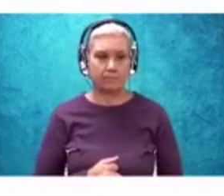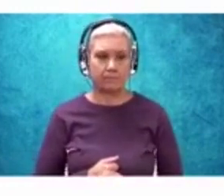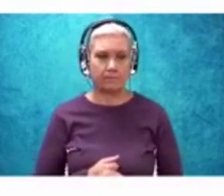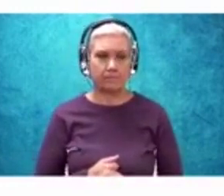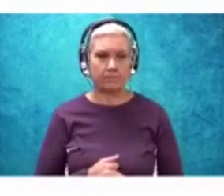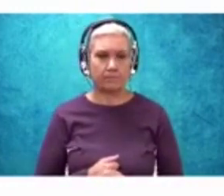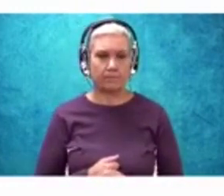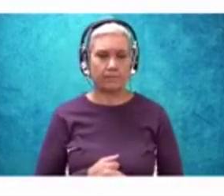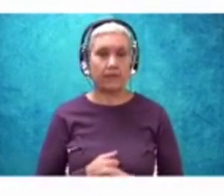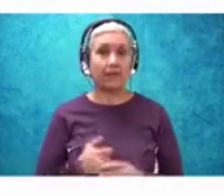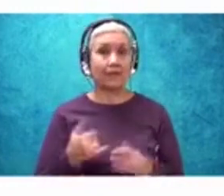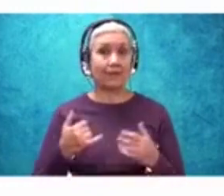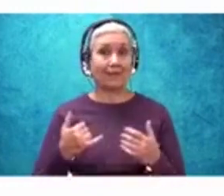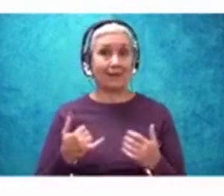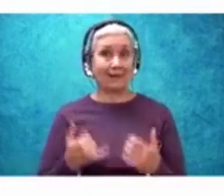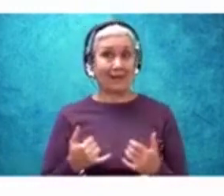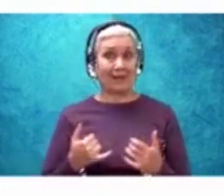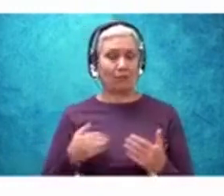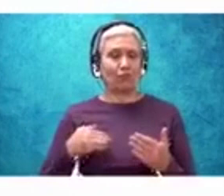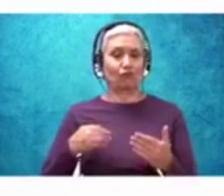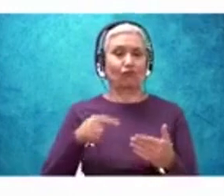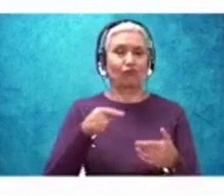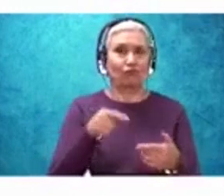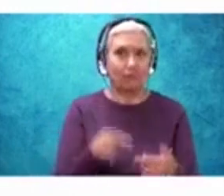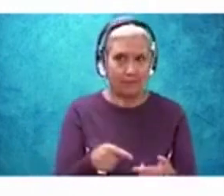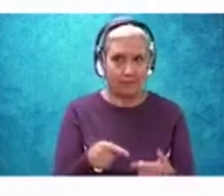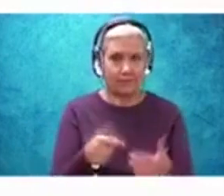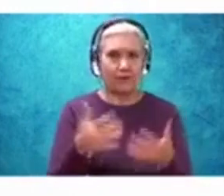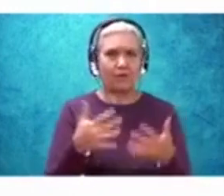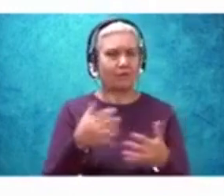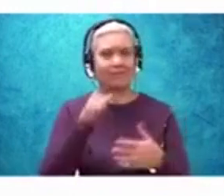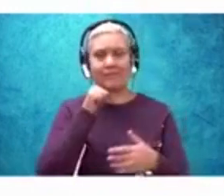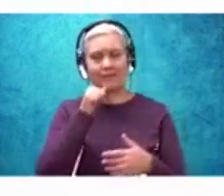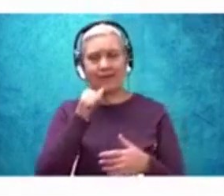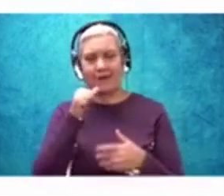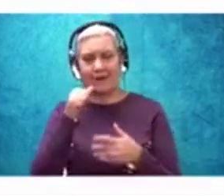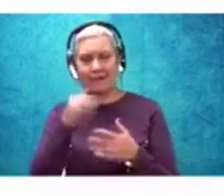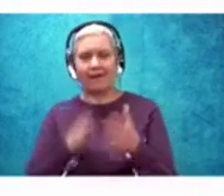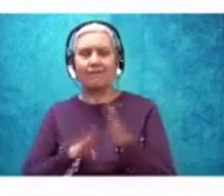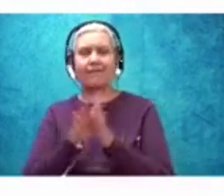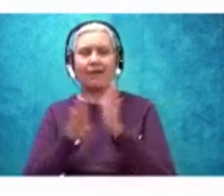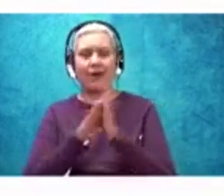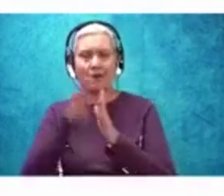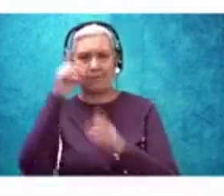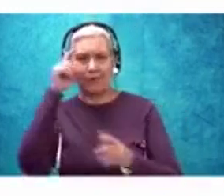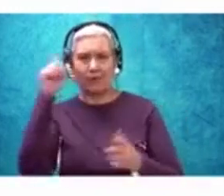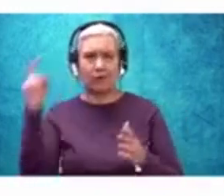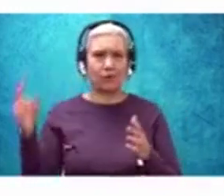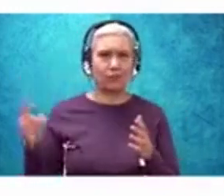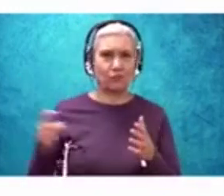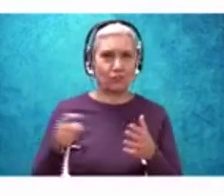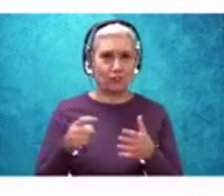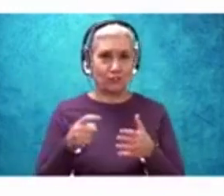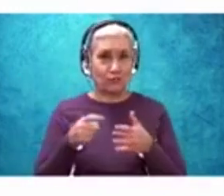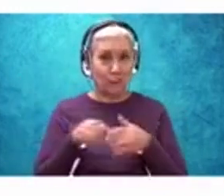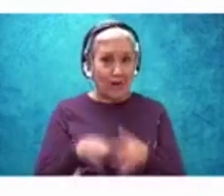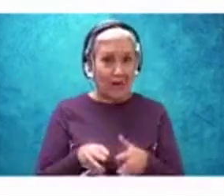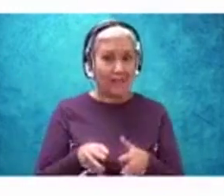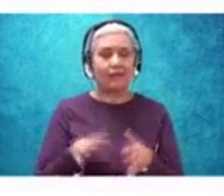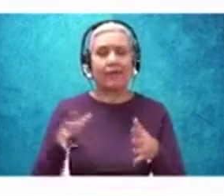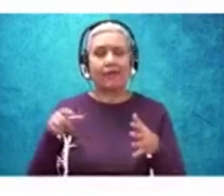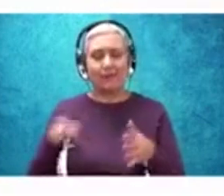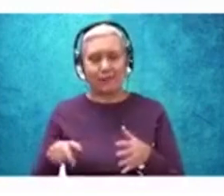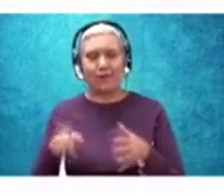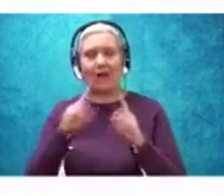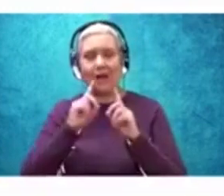Now, up until this point, we haven't really developed a strategy that allows us to solve a quadratic equation that looks like this. So what